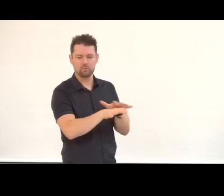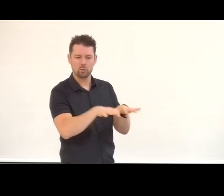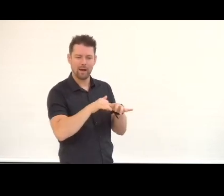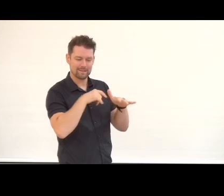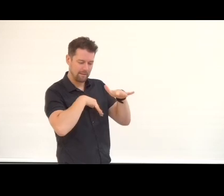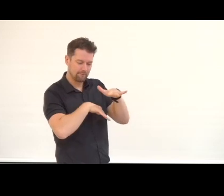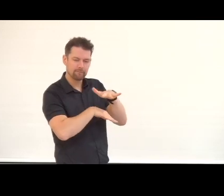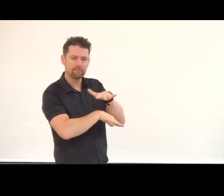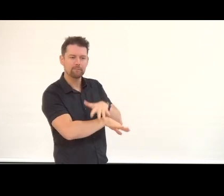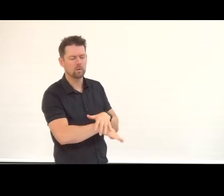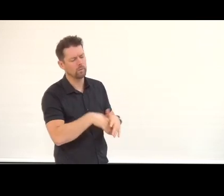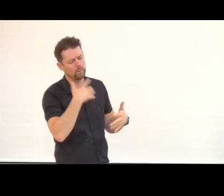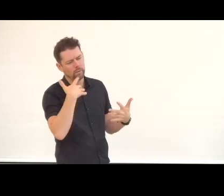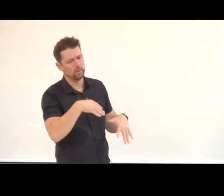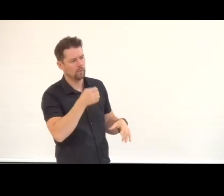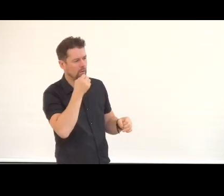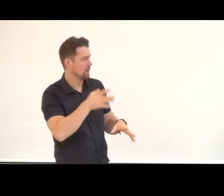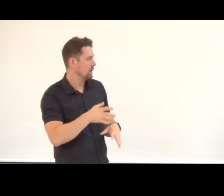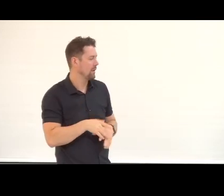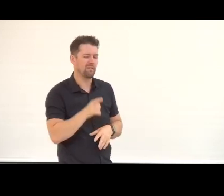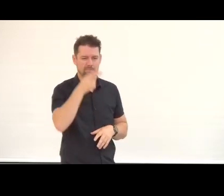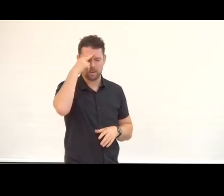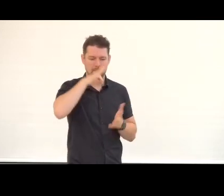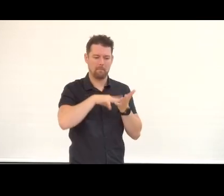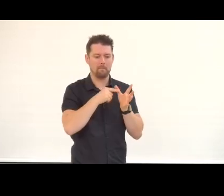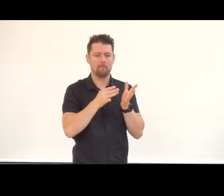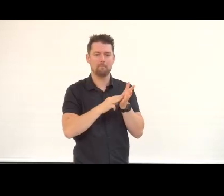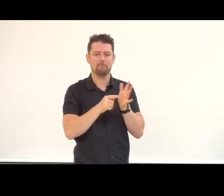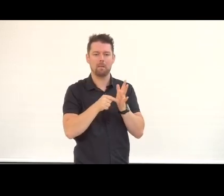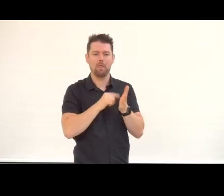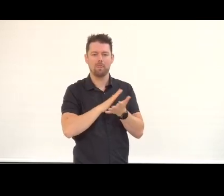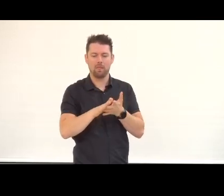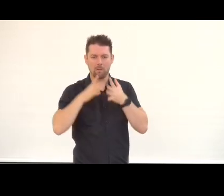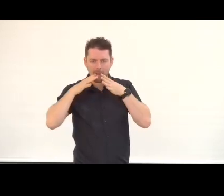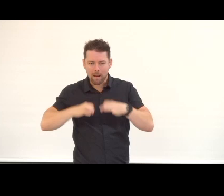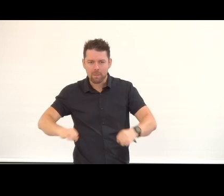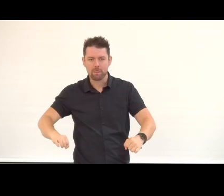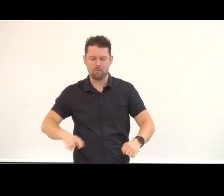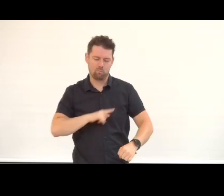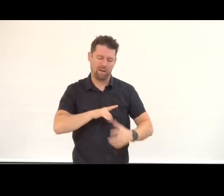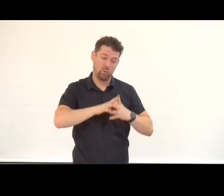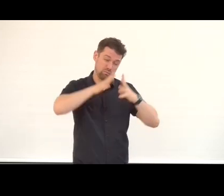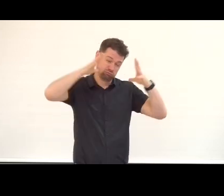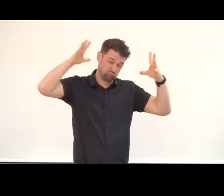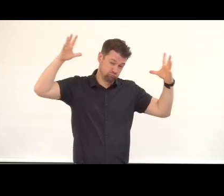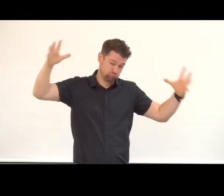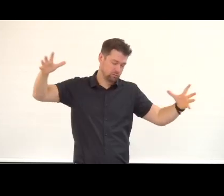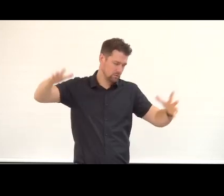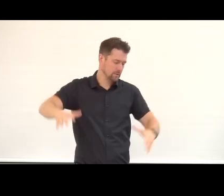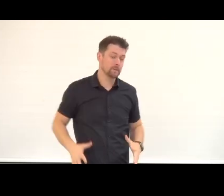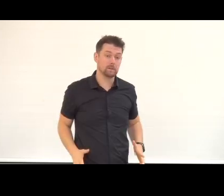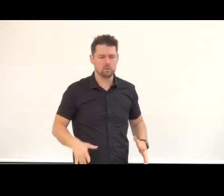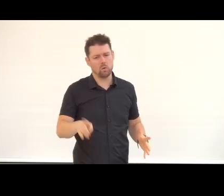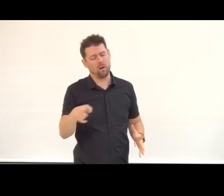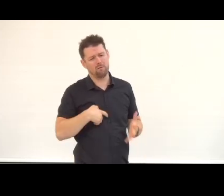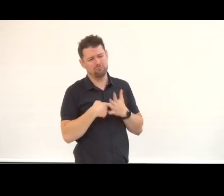caves. And it's amazing. They call them the mammoth ice caves, like the mammoth, because they're just so huge. So I recommend a